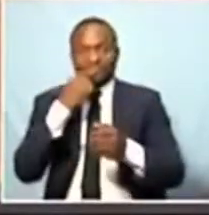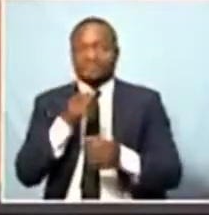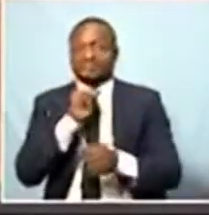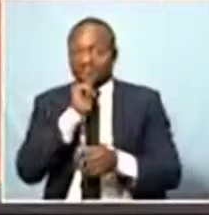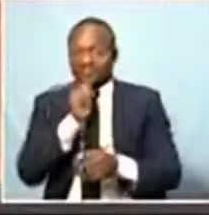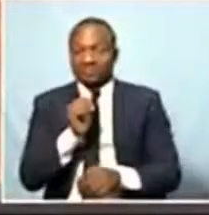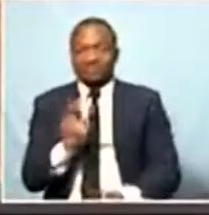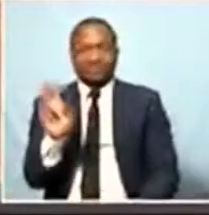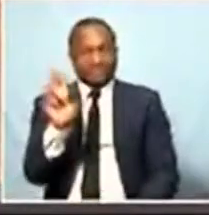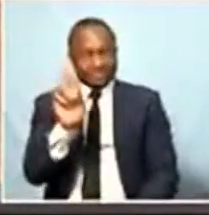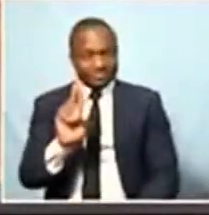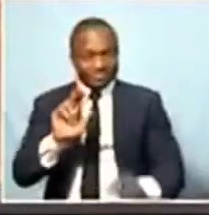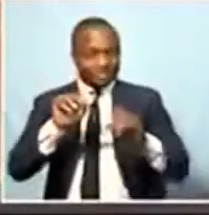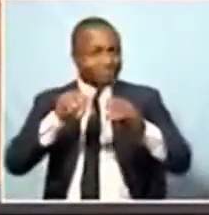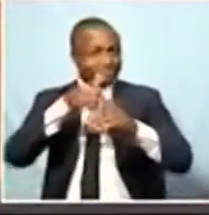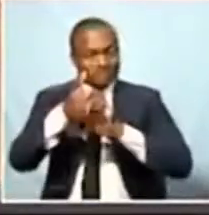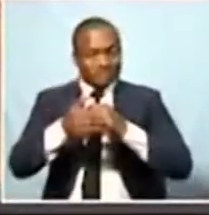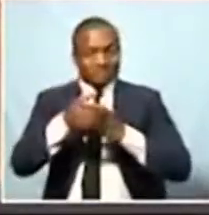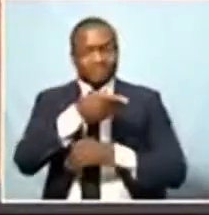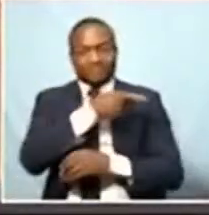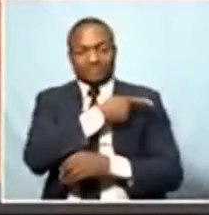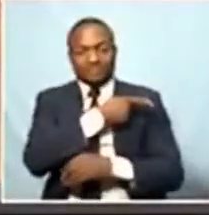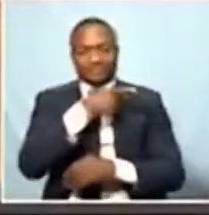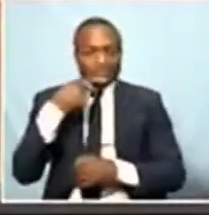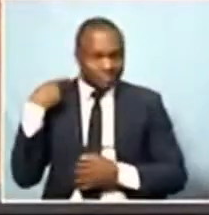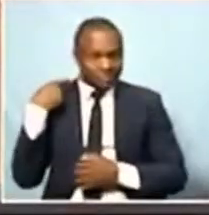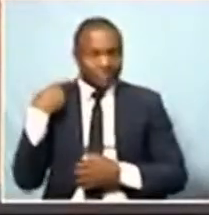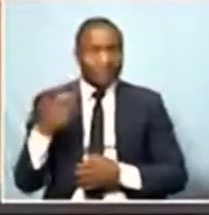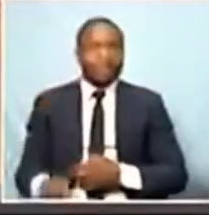be used outside this Parliament or in any court of law.